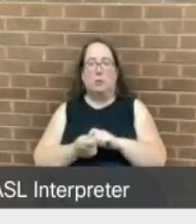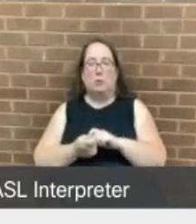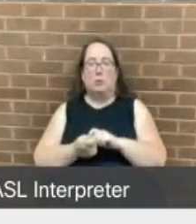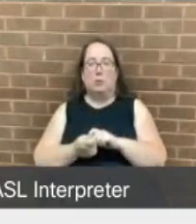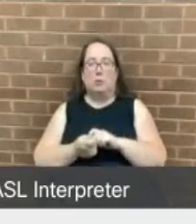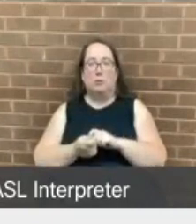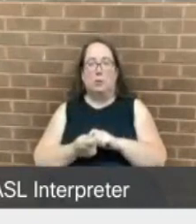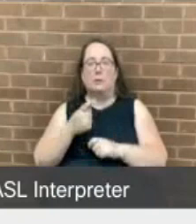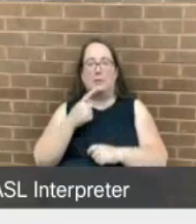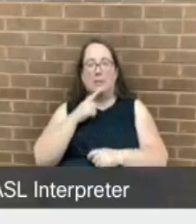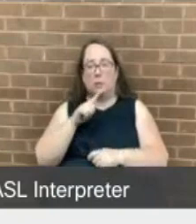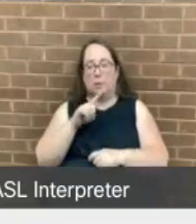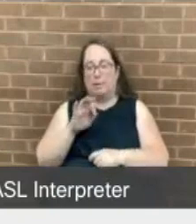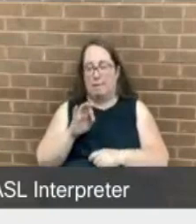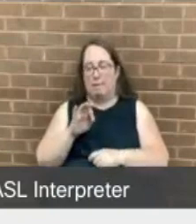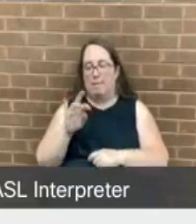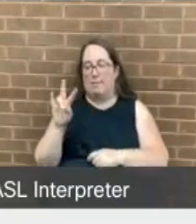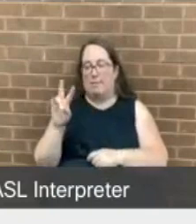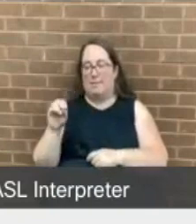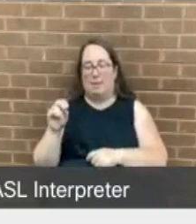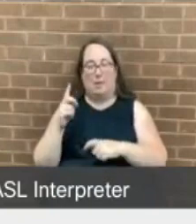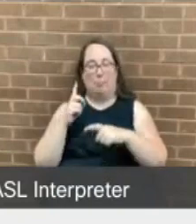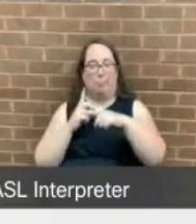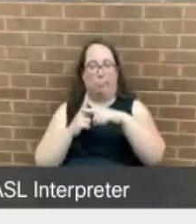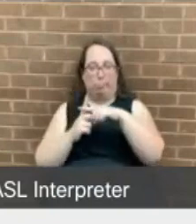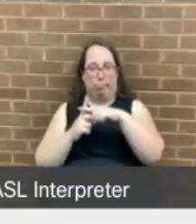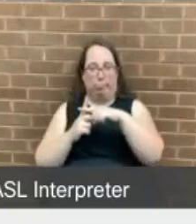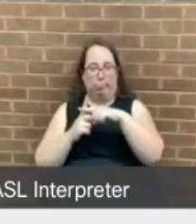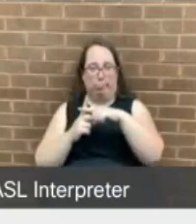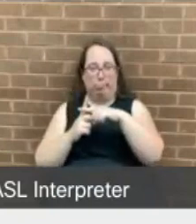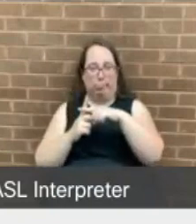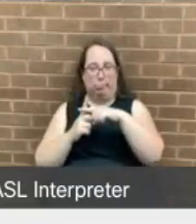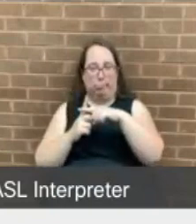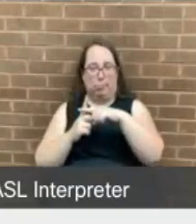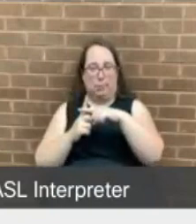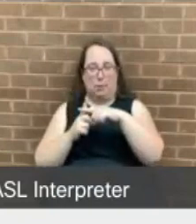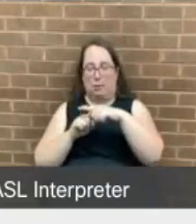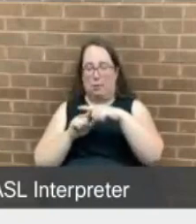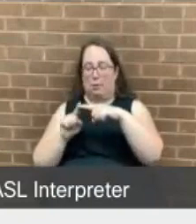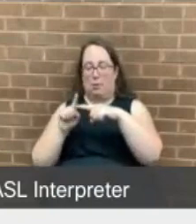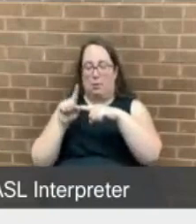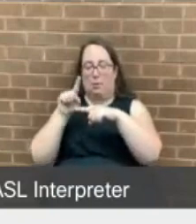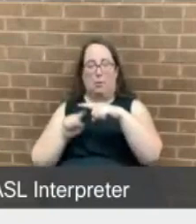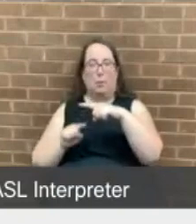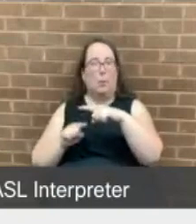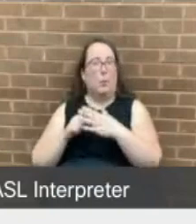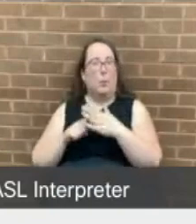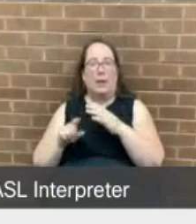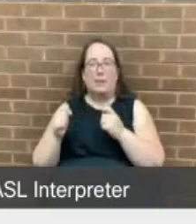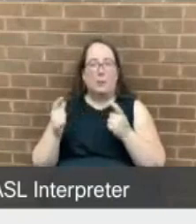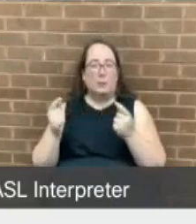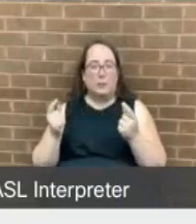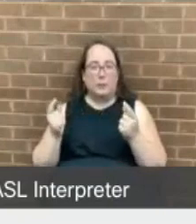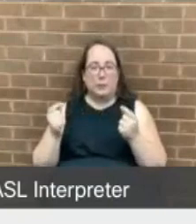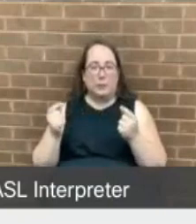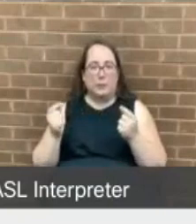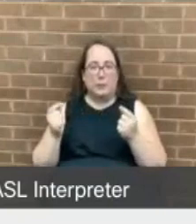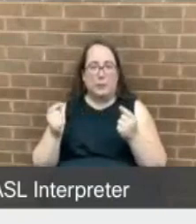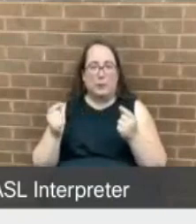mentioned 29 and 70, the interchange specifically, what else can we do there, in terms